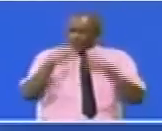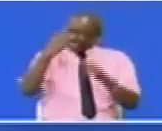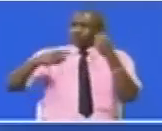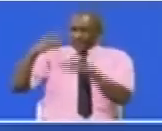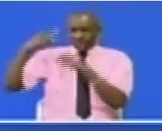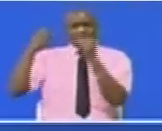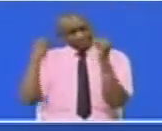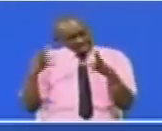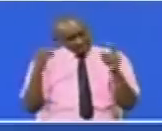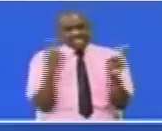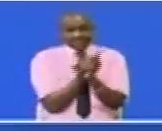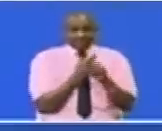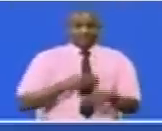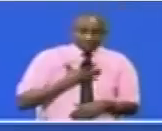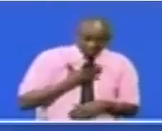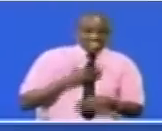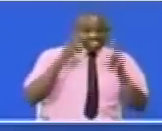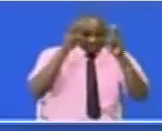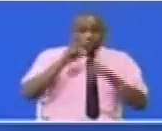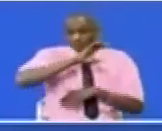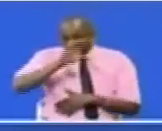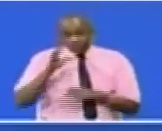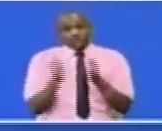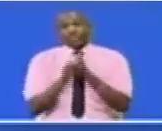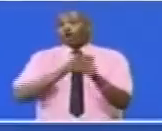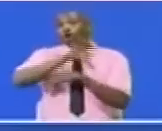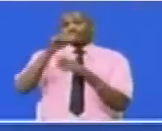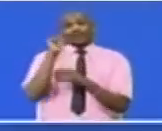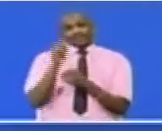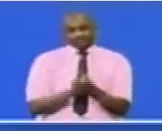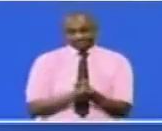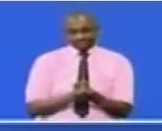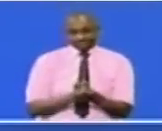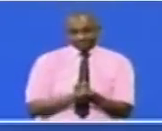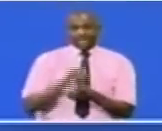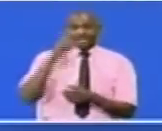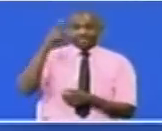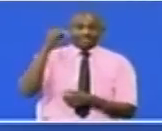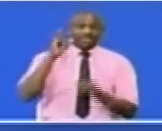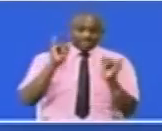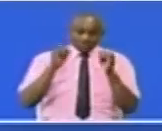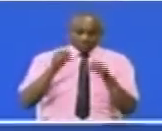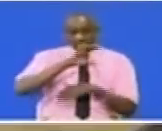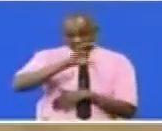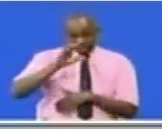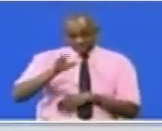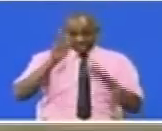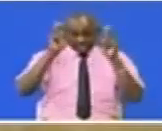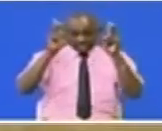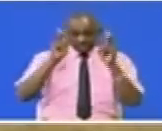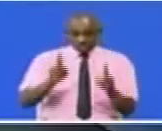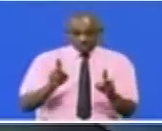from invitational tournaments, both within Kisumu County and beyond. Victor Ogale, KTN News, in the county of Kisumu.